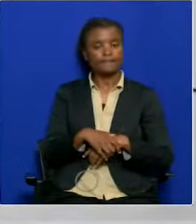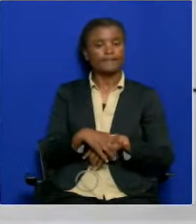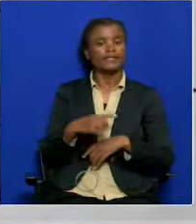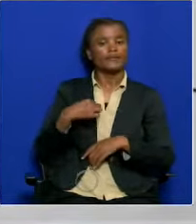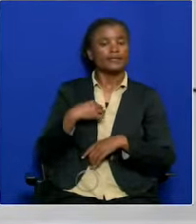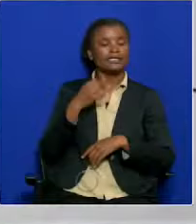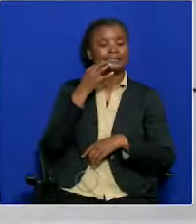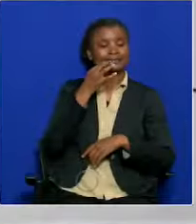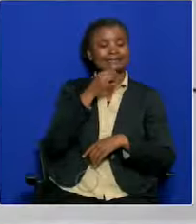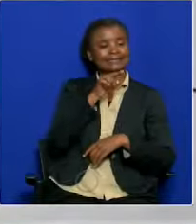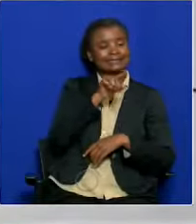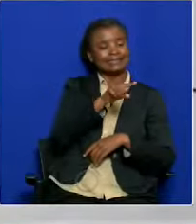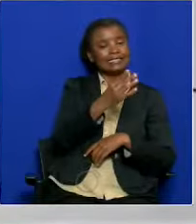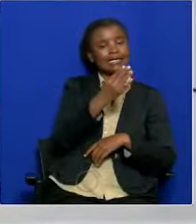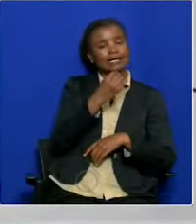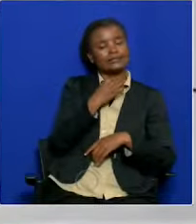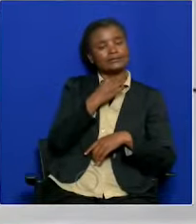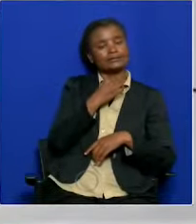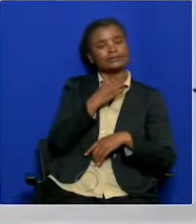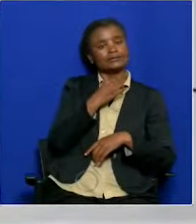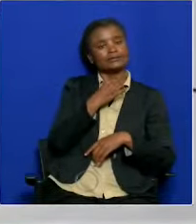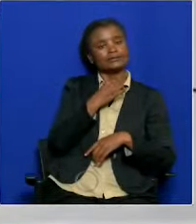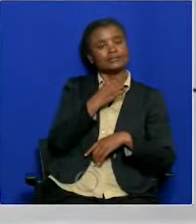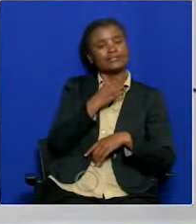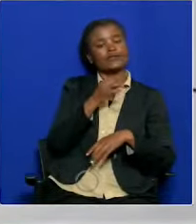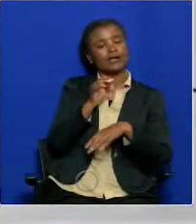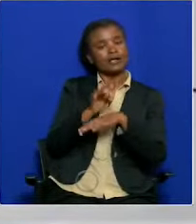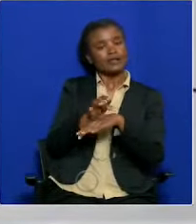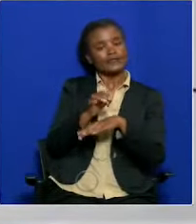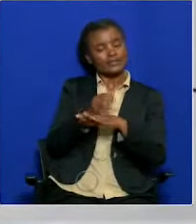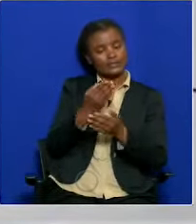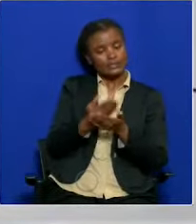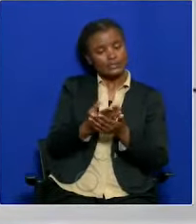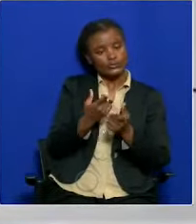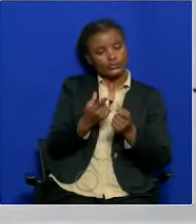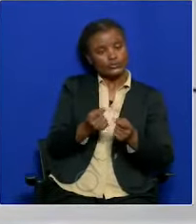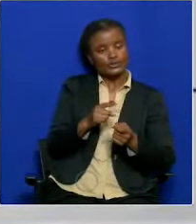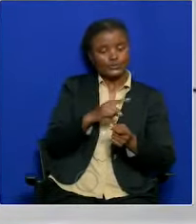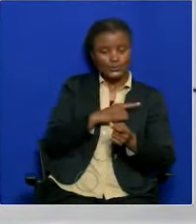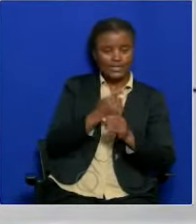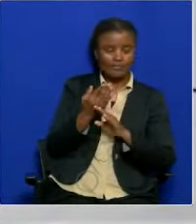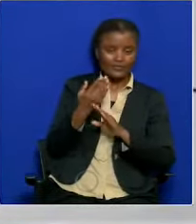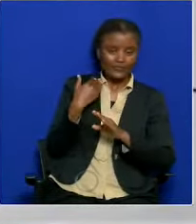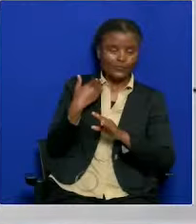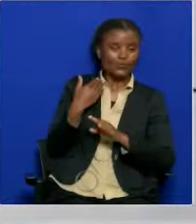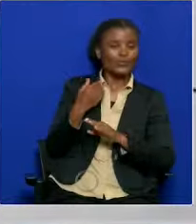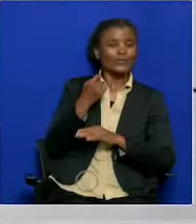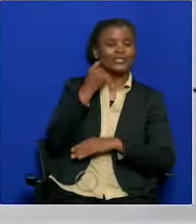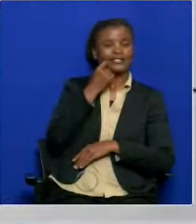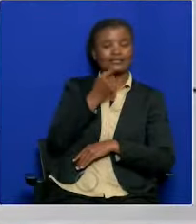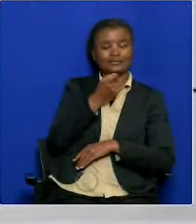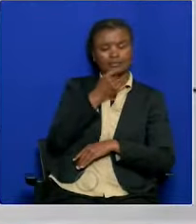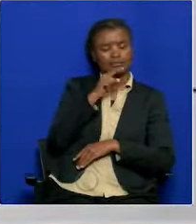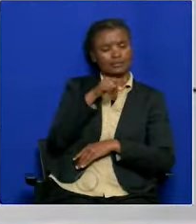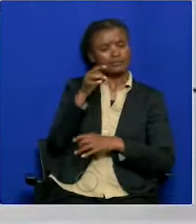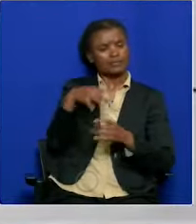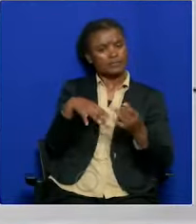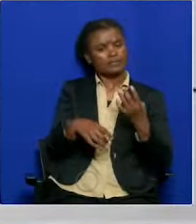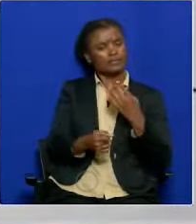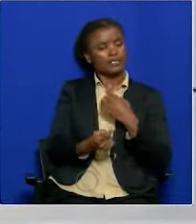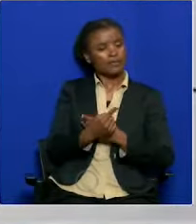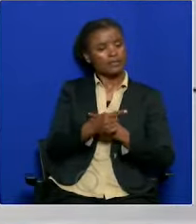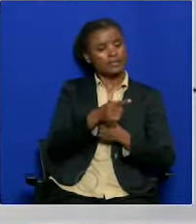do? And that is what I testified about, that from time to time he will do so. He will phone me asking for